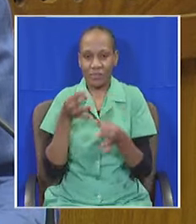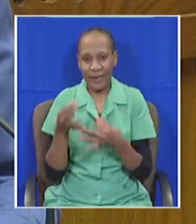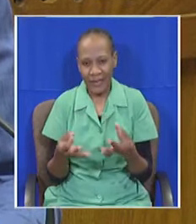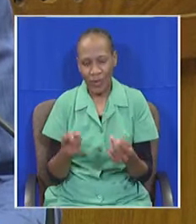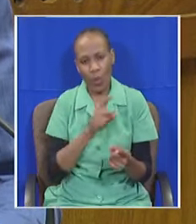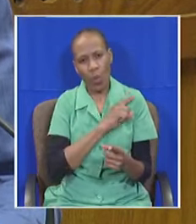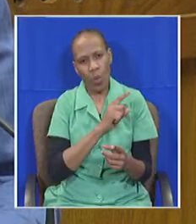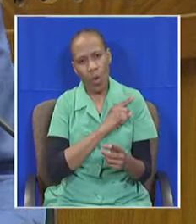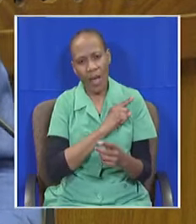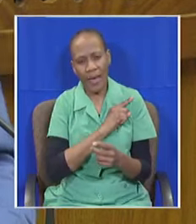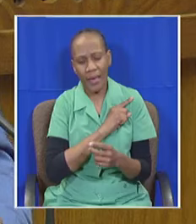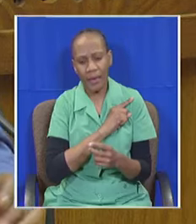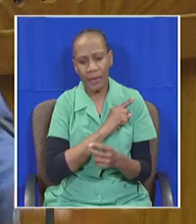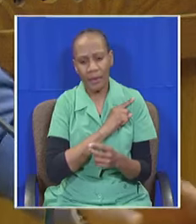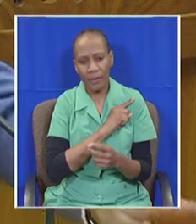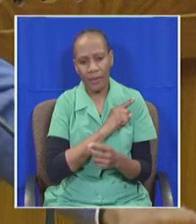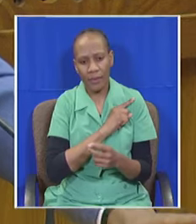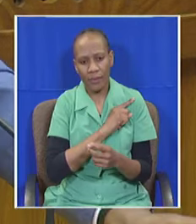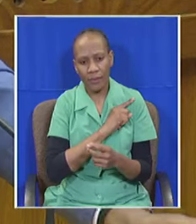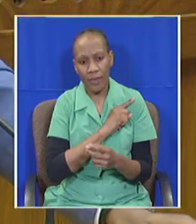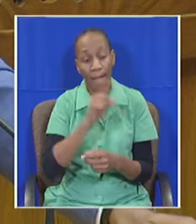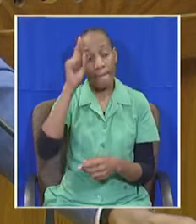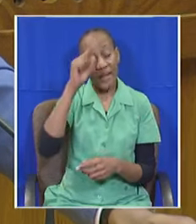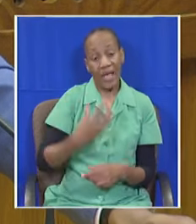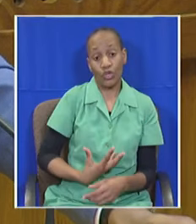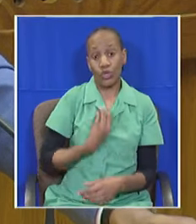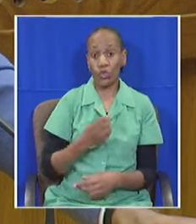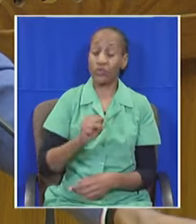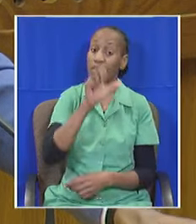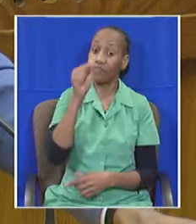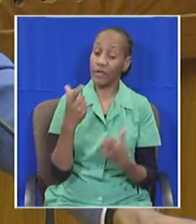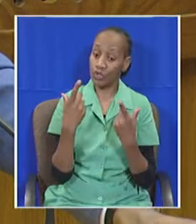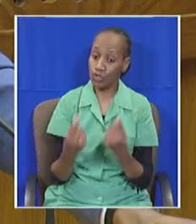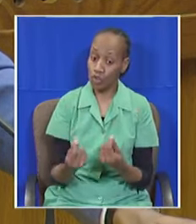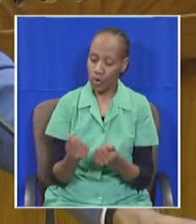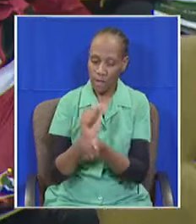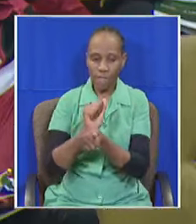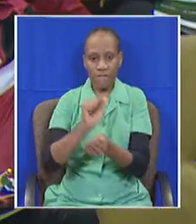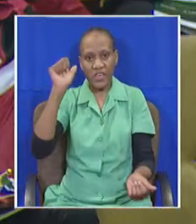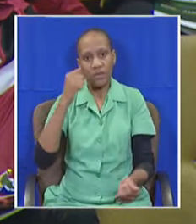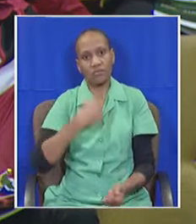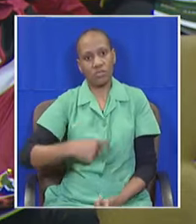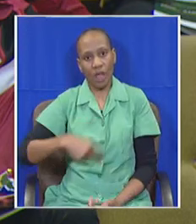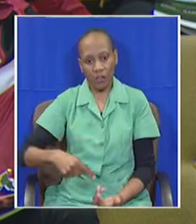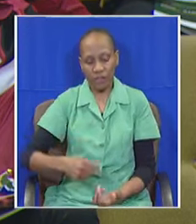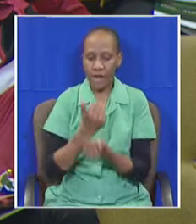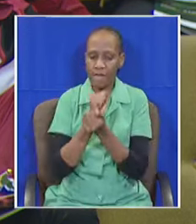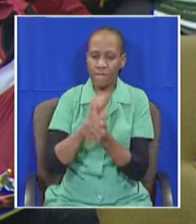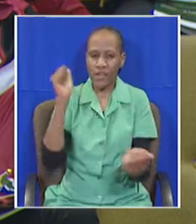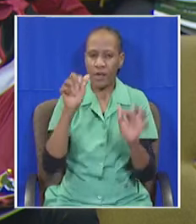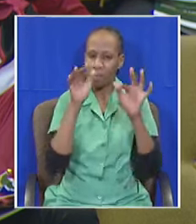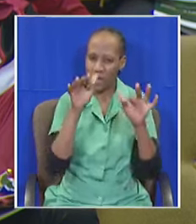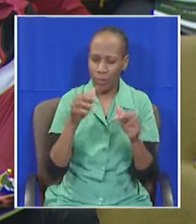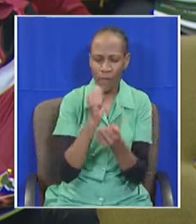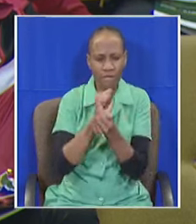the conscious sacrifices that the black youth of South Africa have made to free themselves, their people and the country from